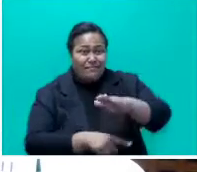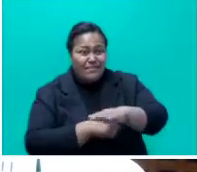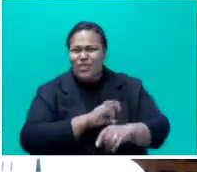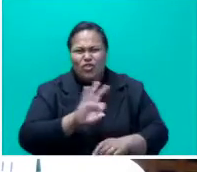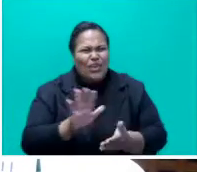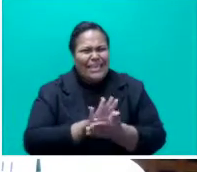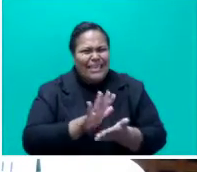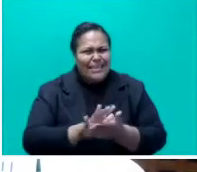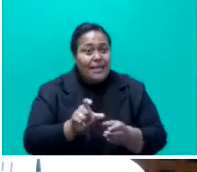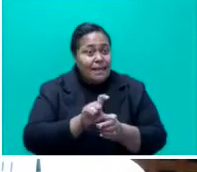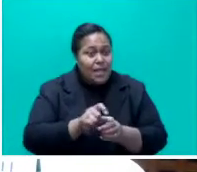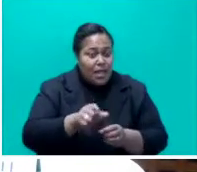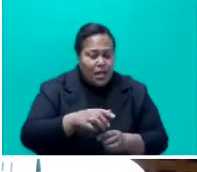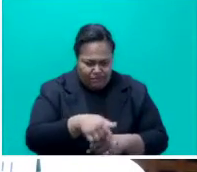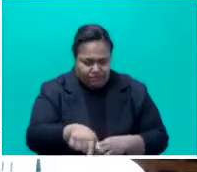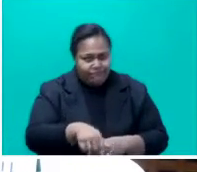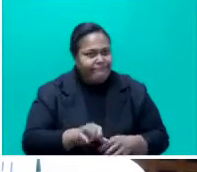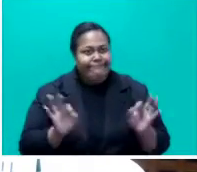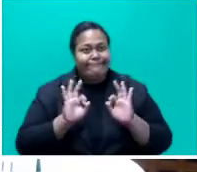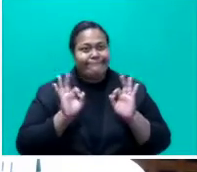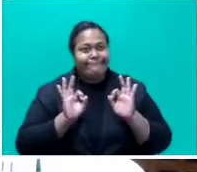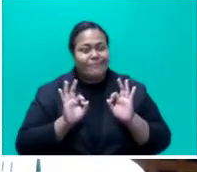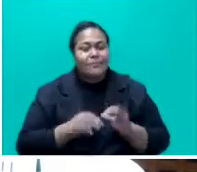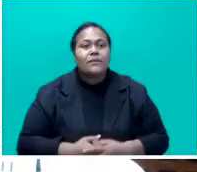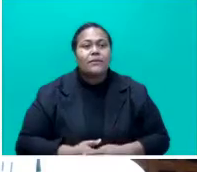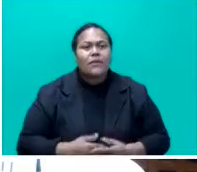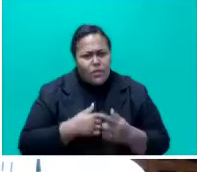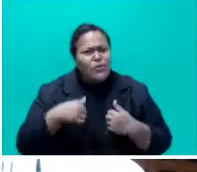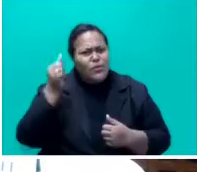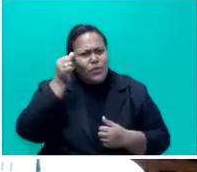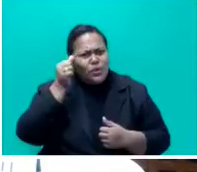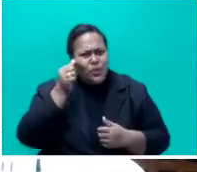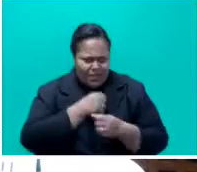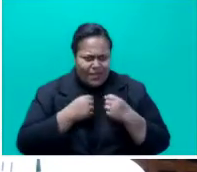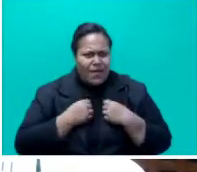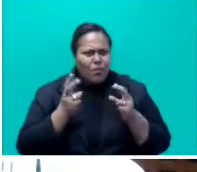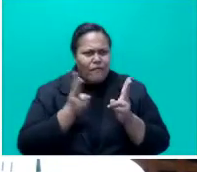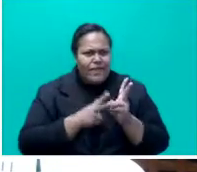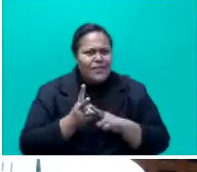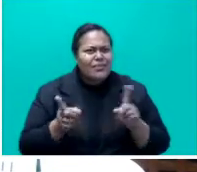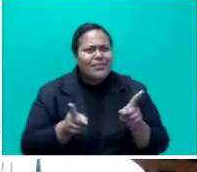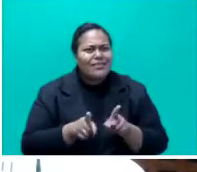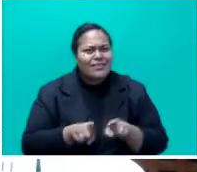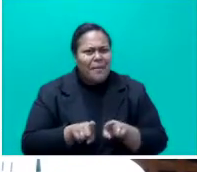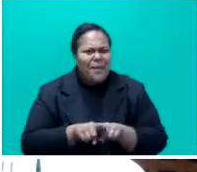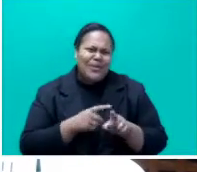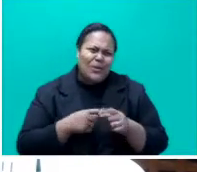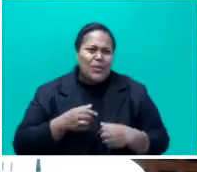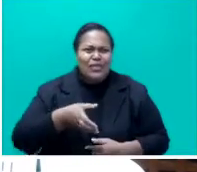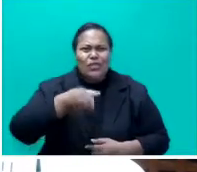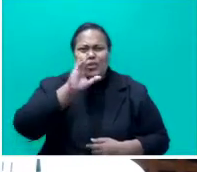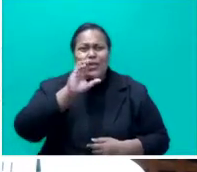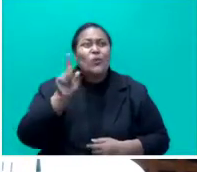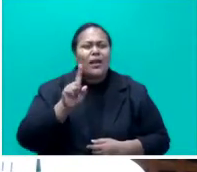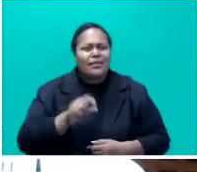water, Mr. Speaker. So we all know that. Even in my own village, we drink